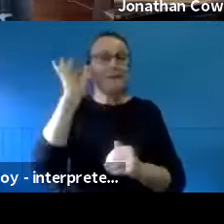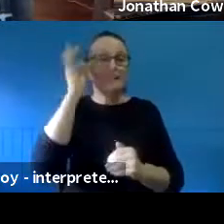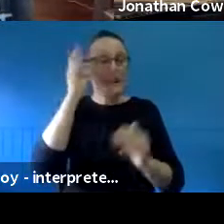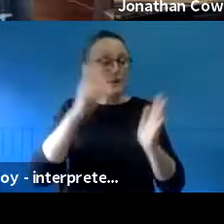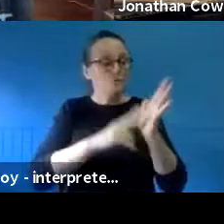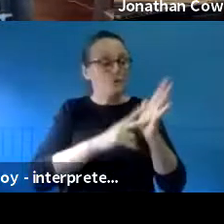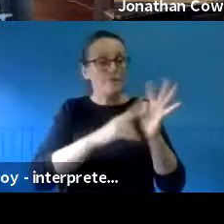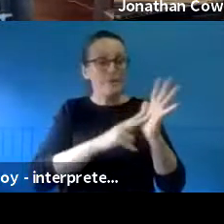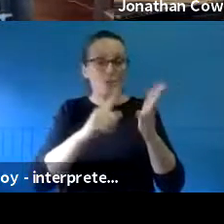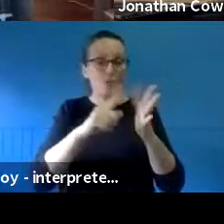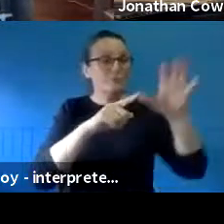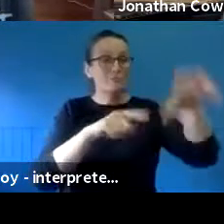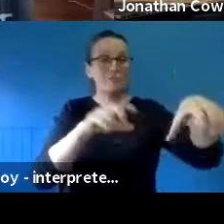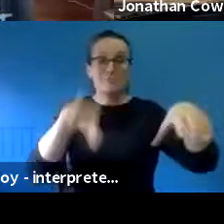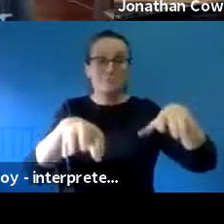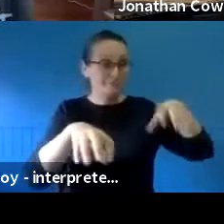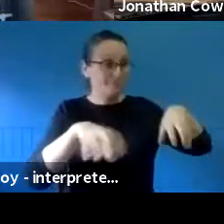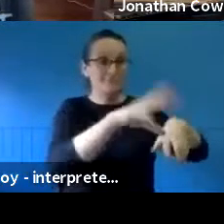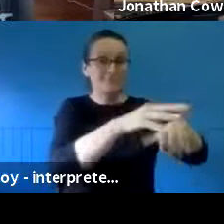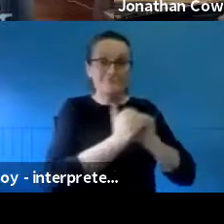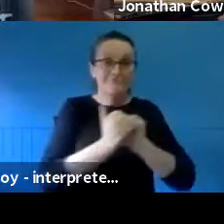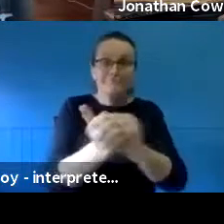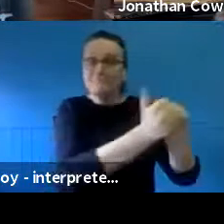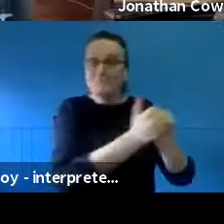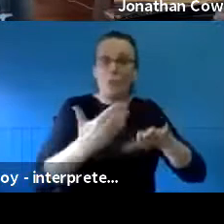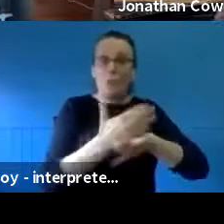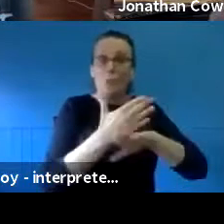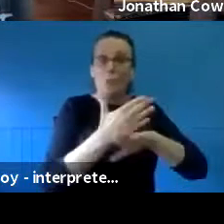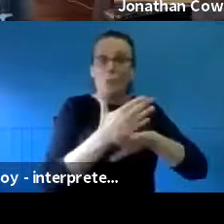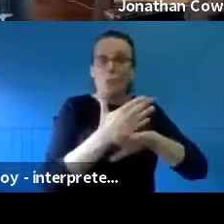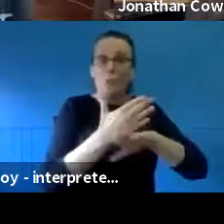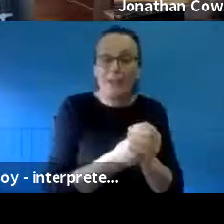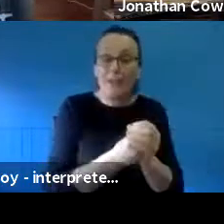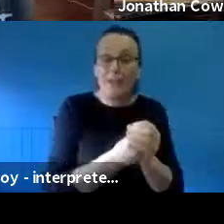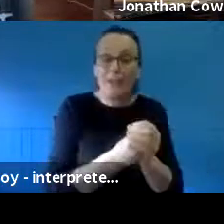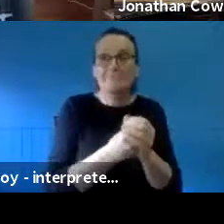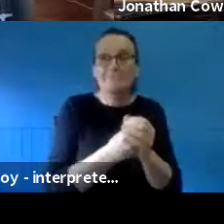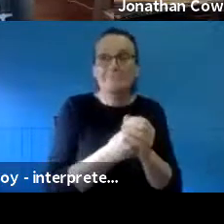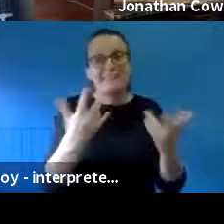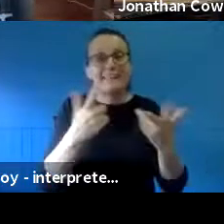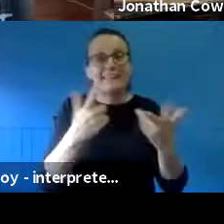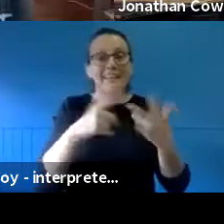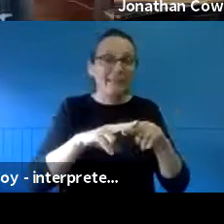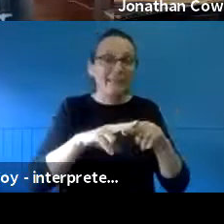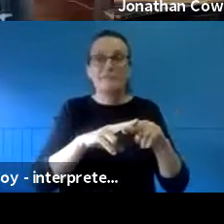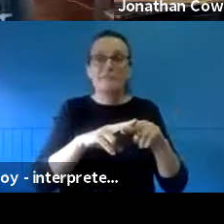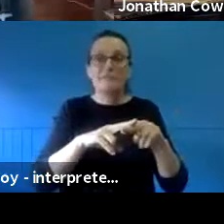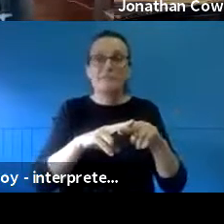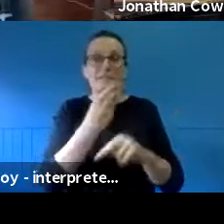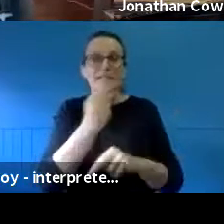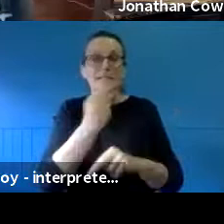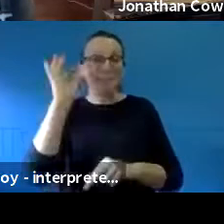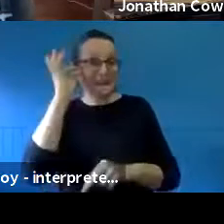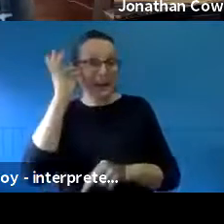can collaborate in that sort of way when probably councillors and powers that be don't